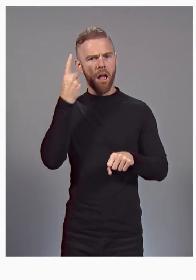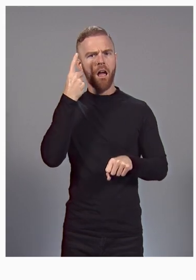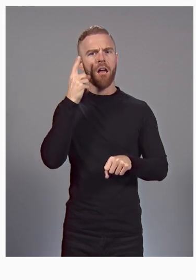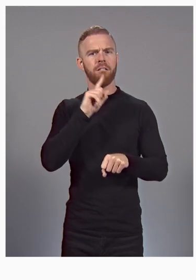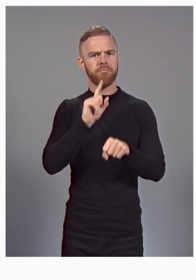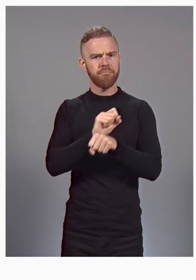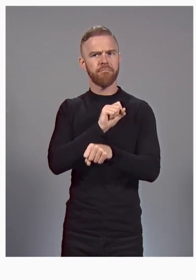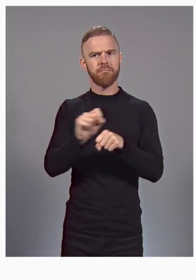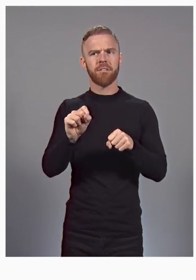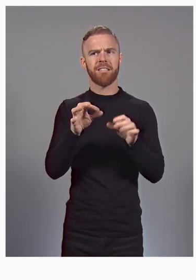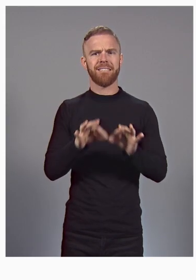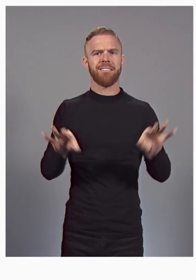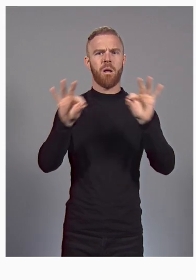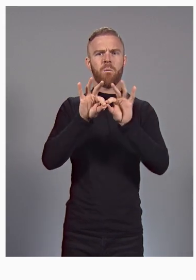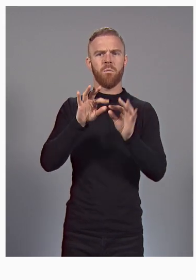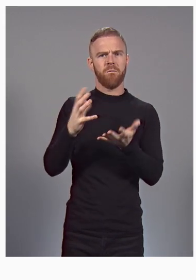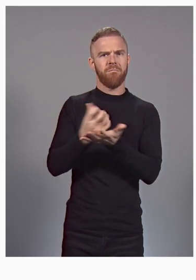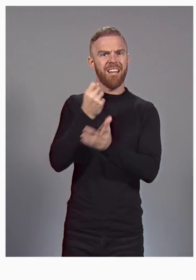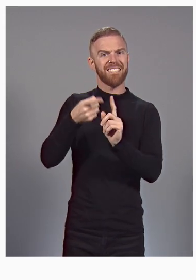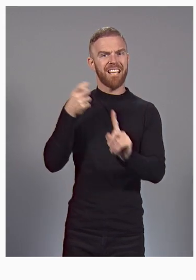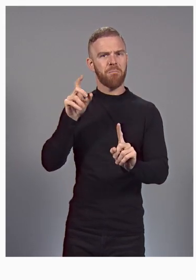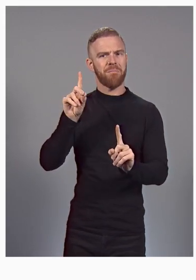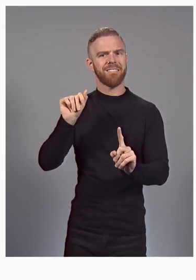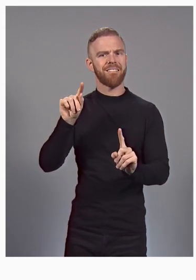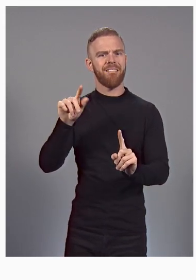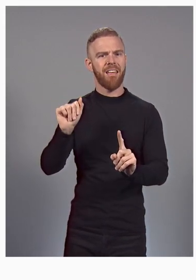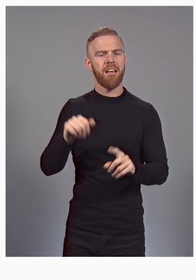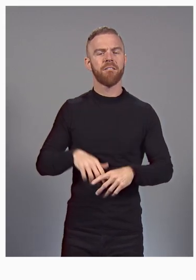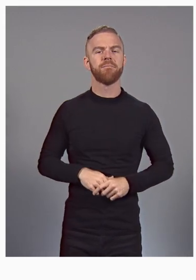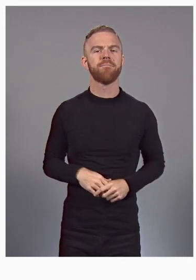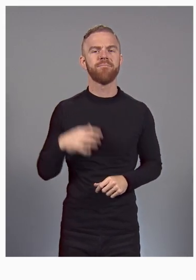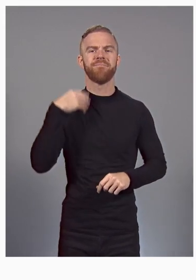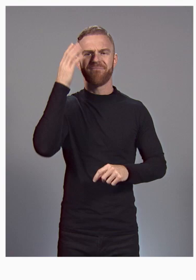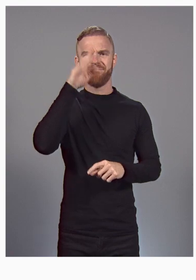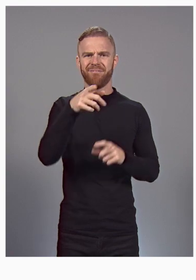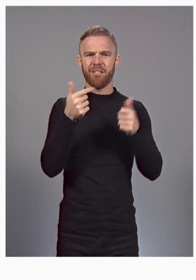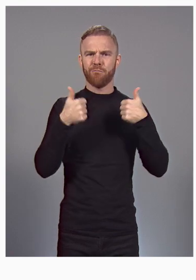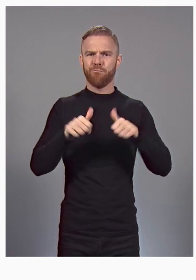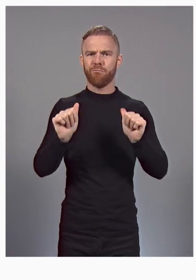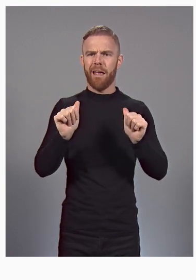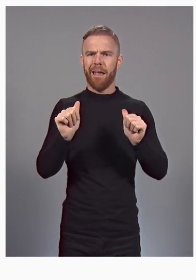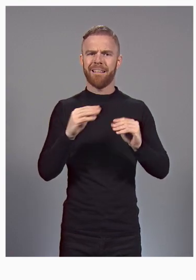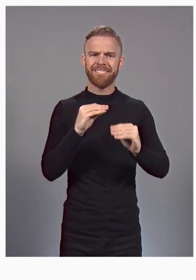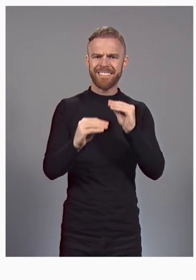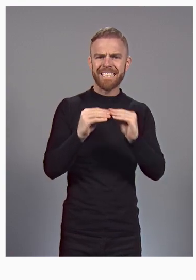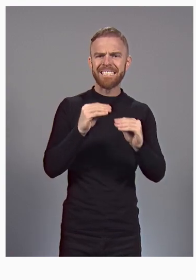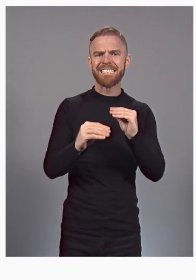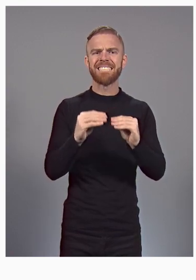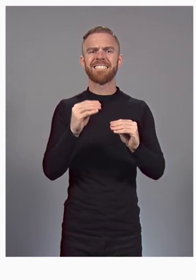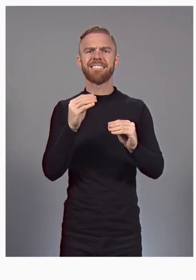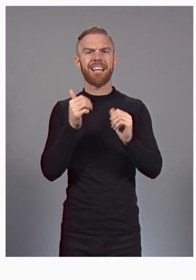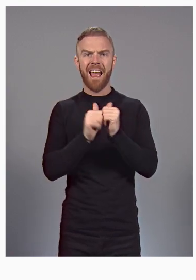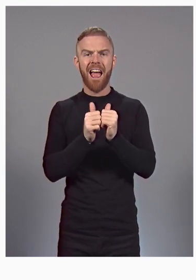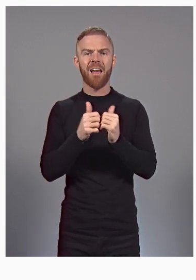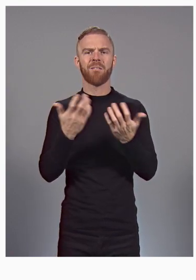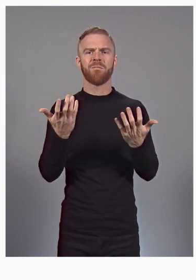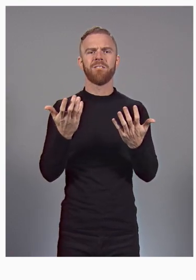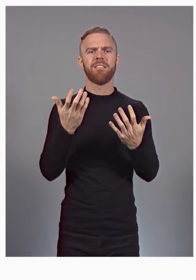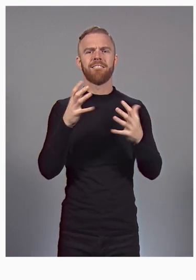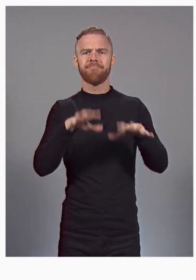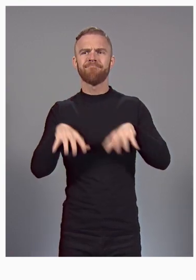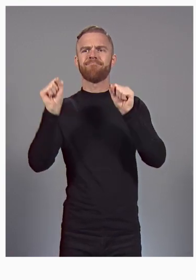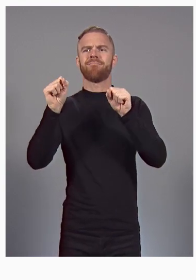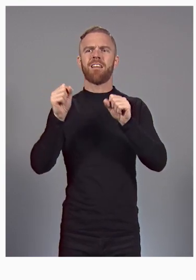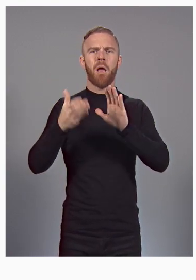value from their data. And we continue to hear that many of you are trying to fix that by taking on the